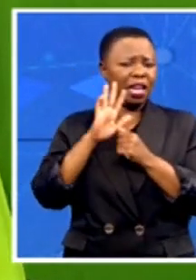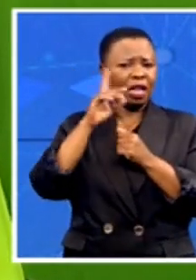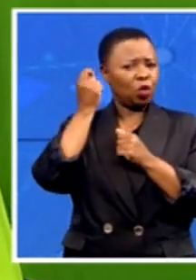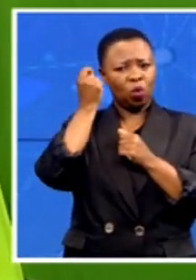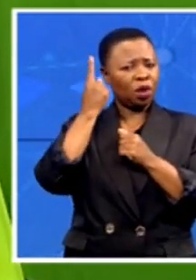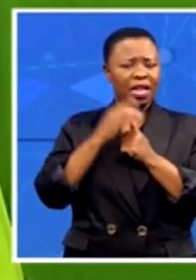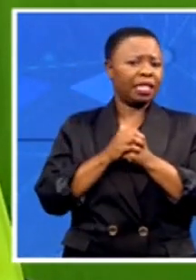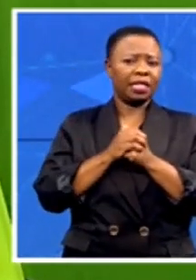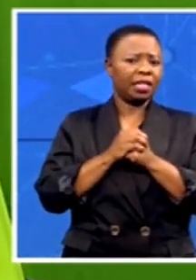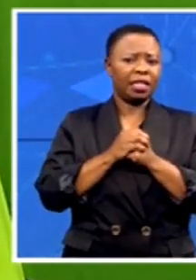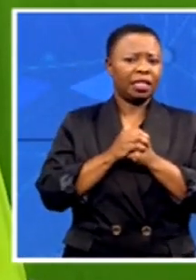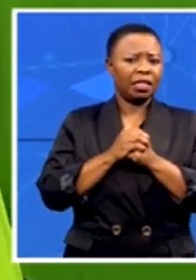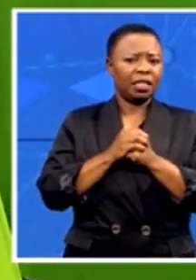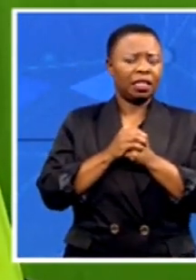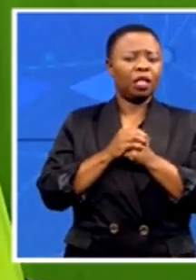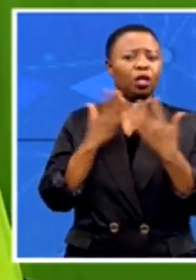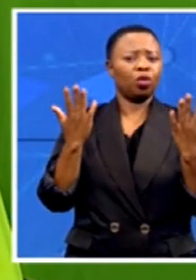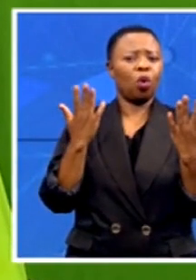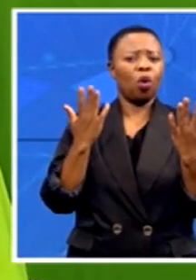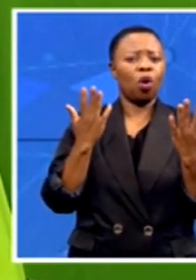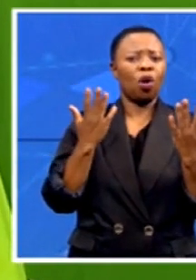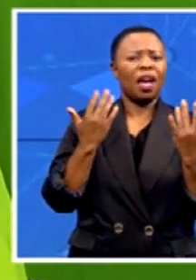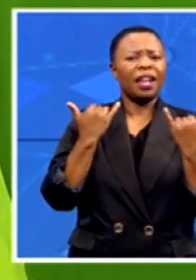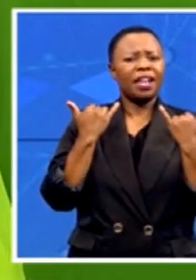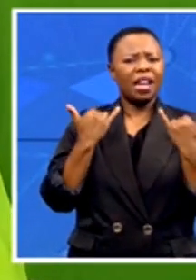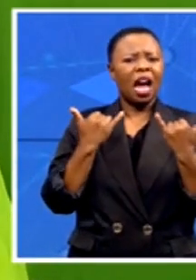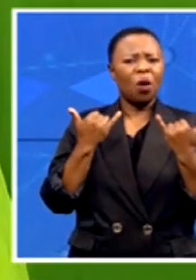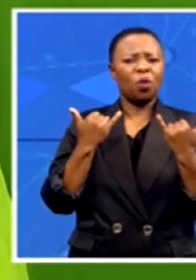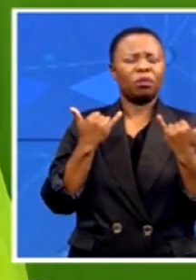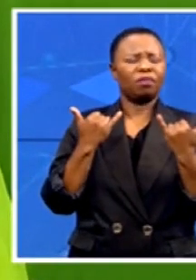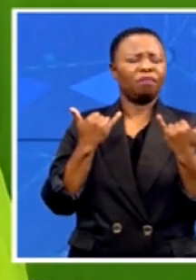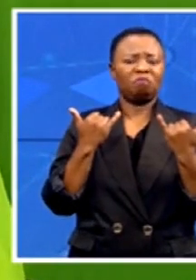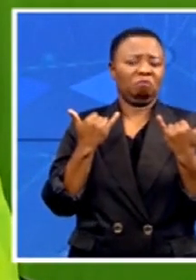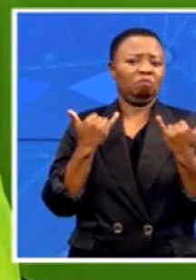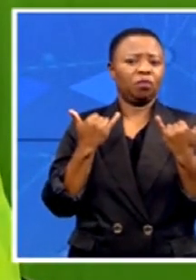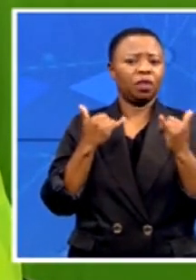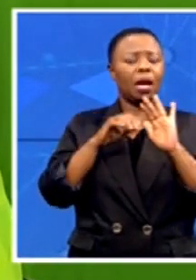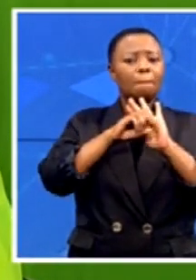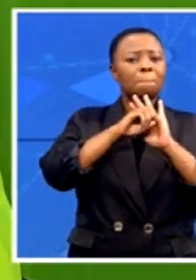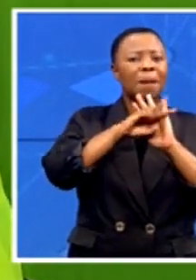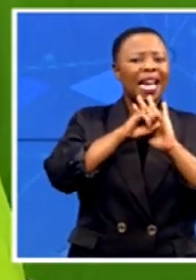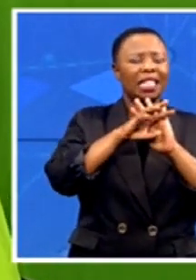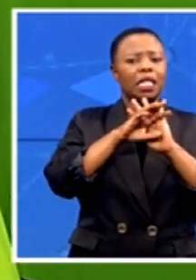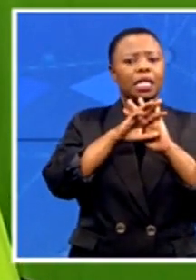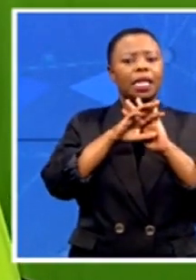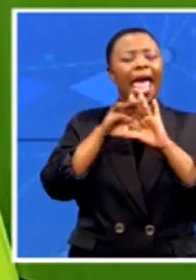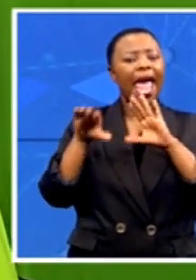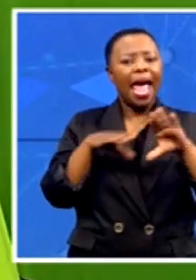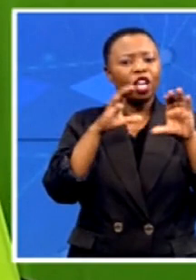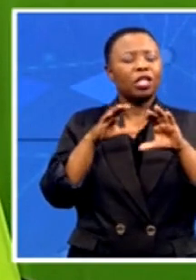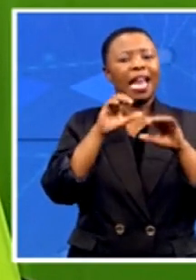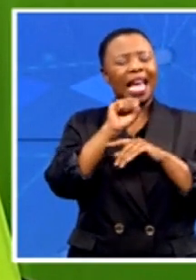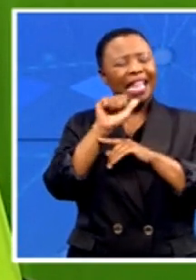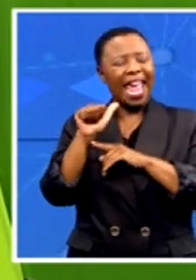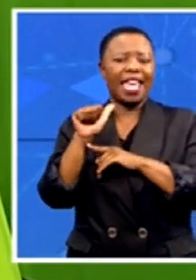after spending so much on marketing Action SA, and at the time when South